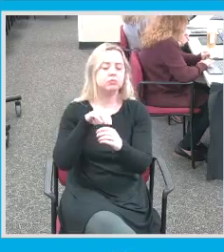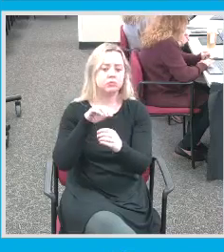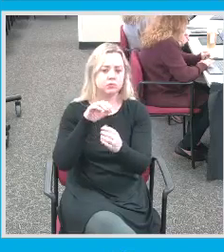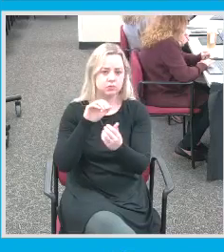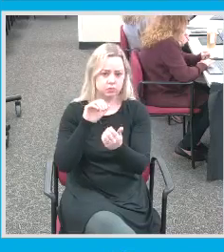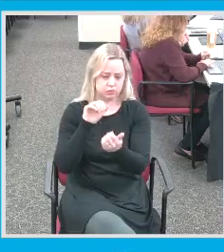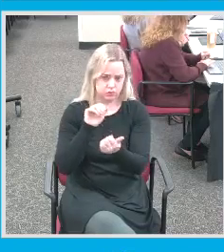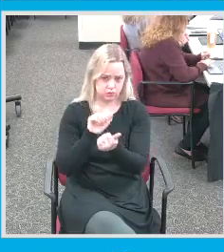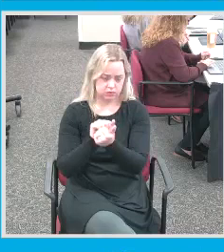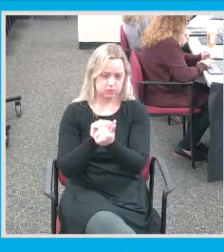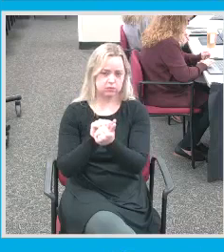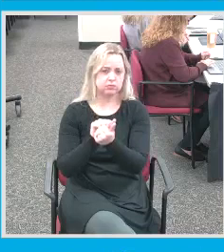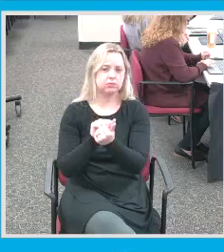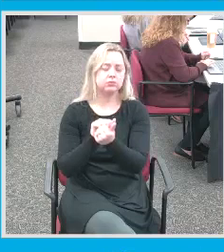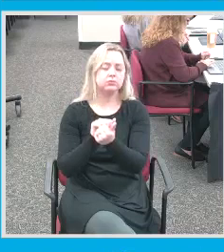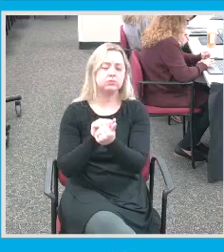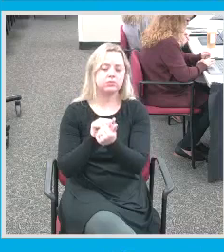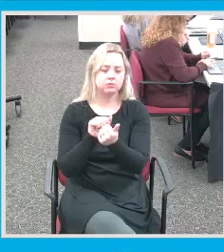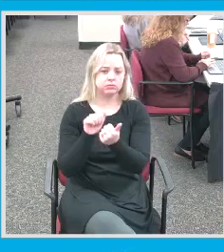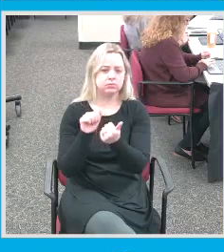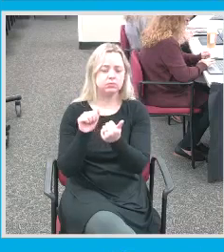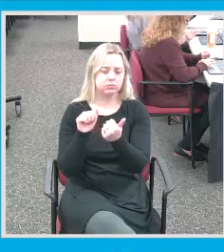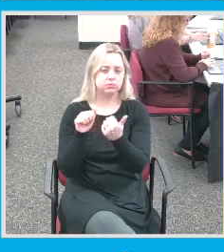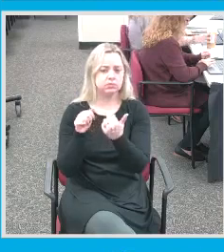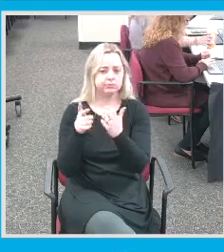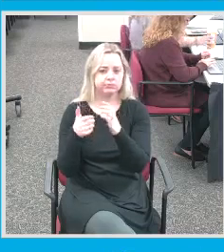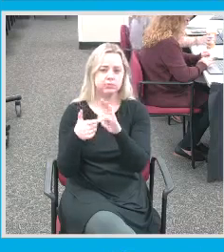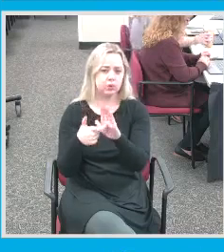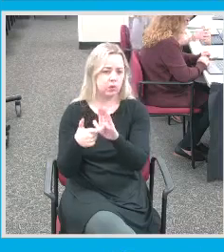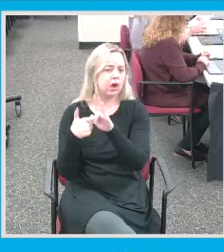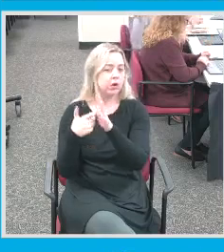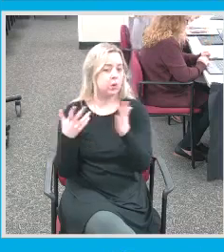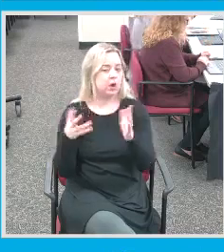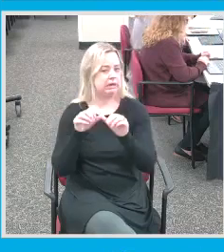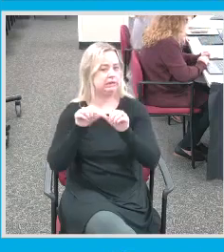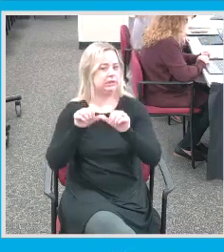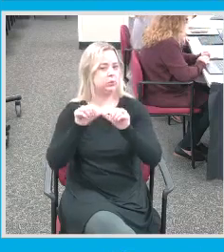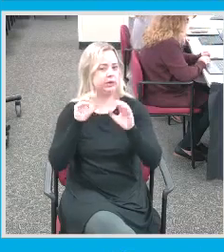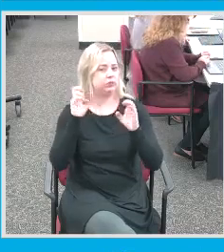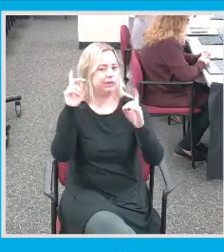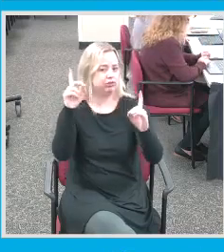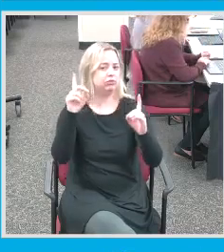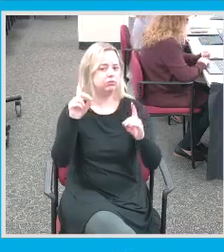actually a required continuing education